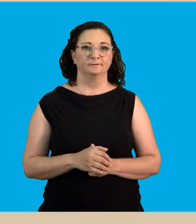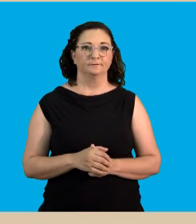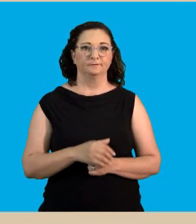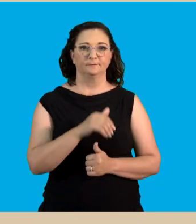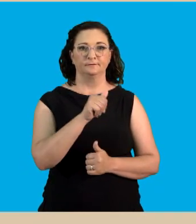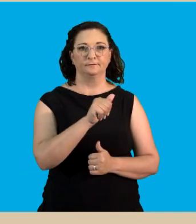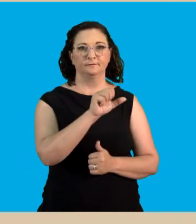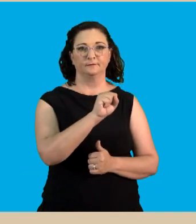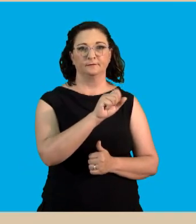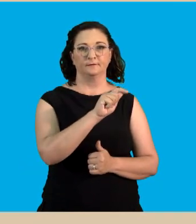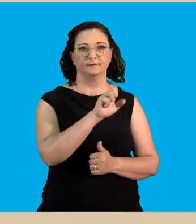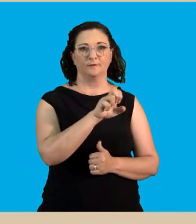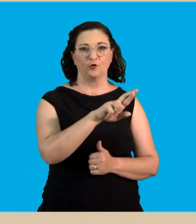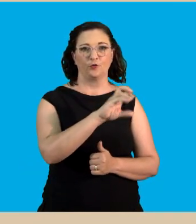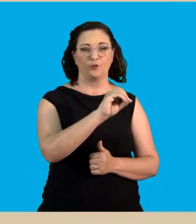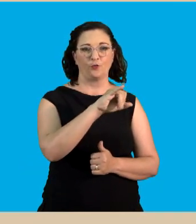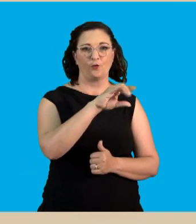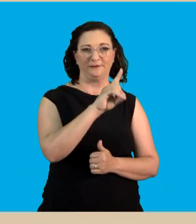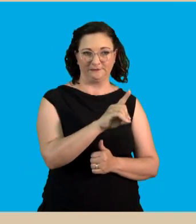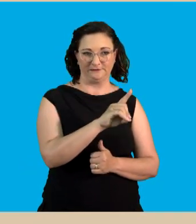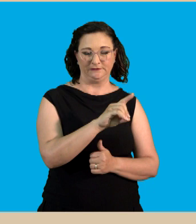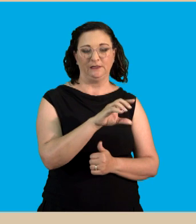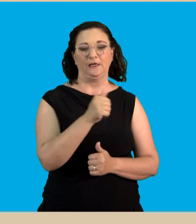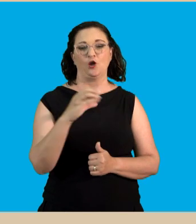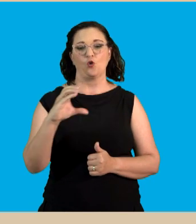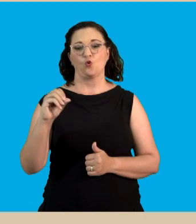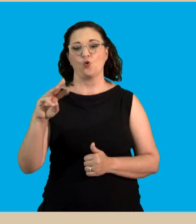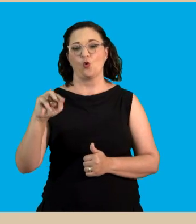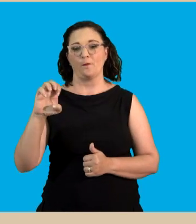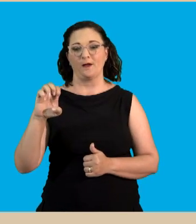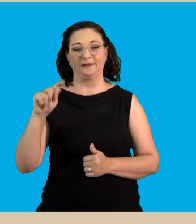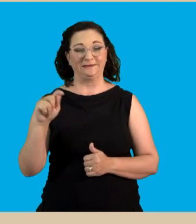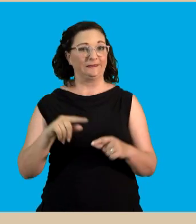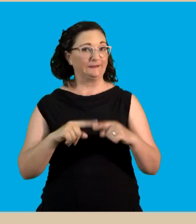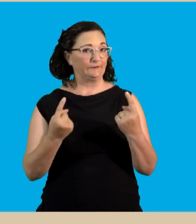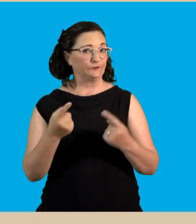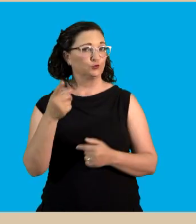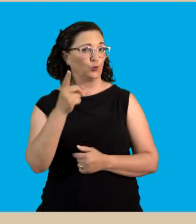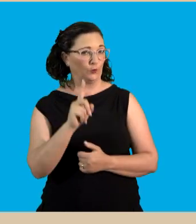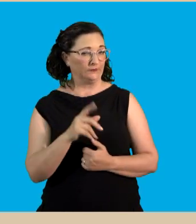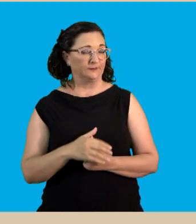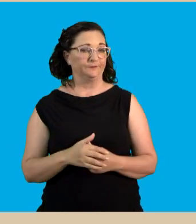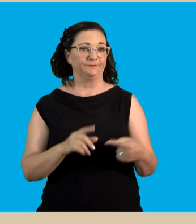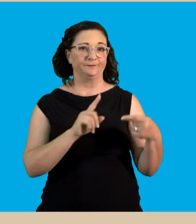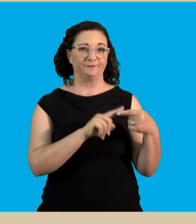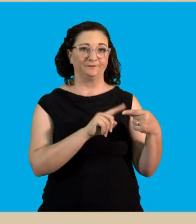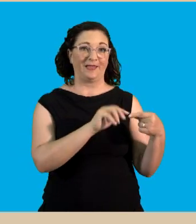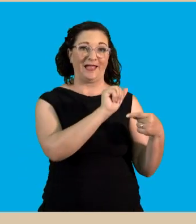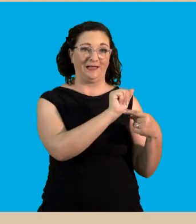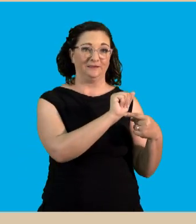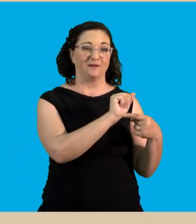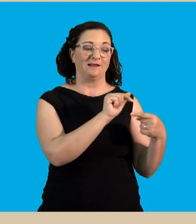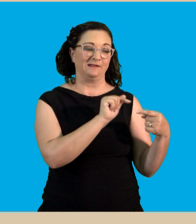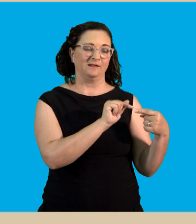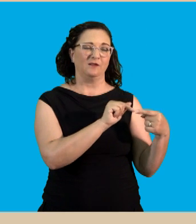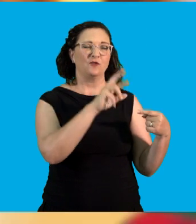between an asteroid and a comet? Okay, an asteroid, remember, it's made